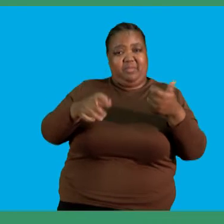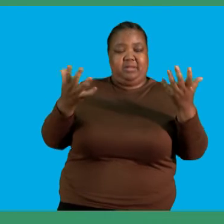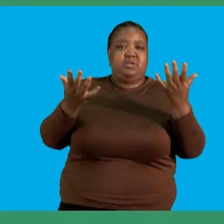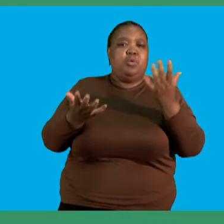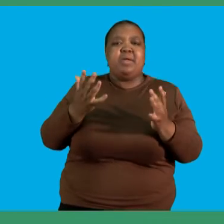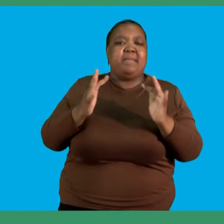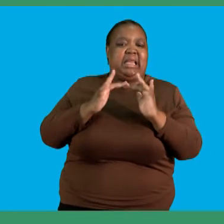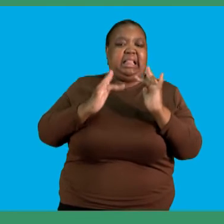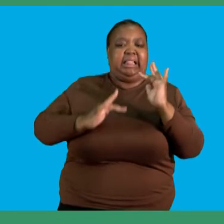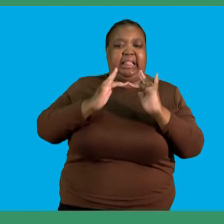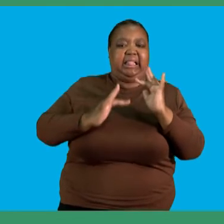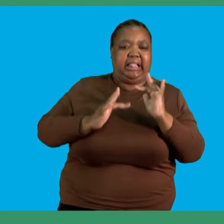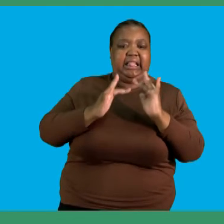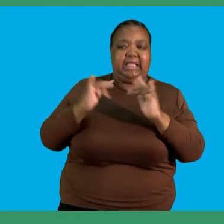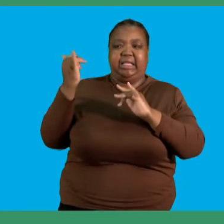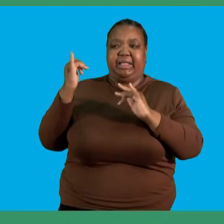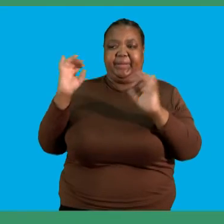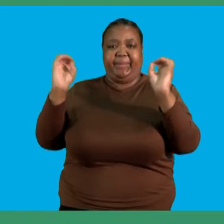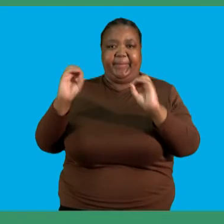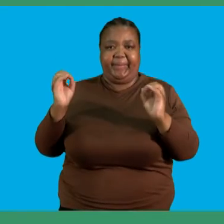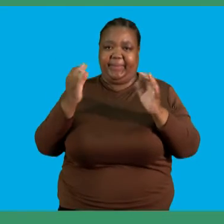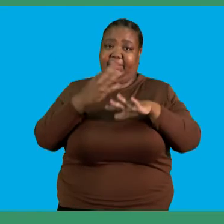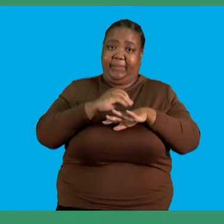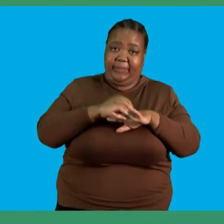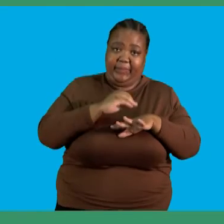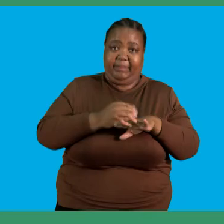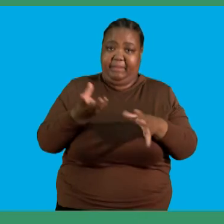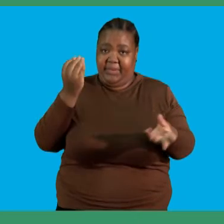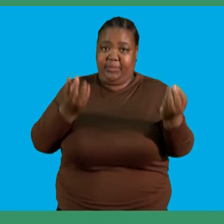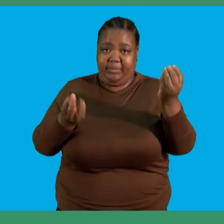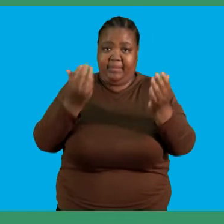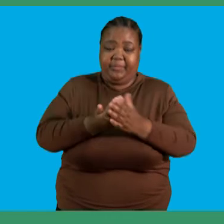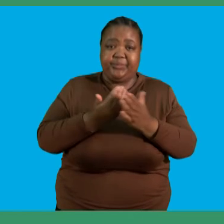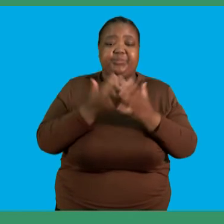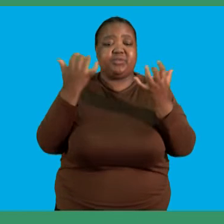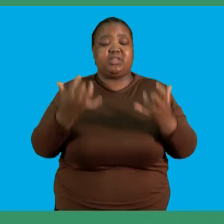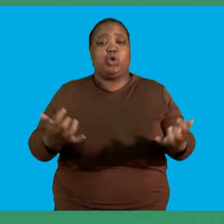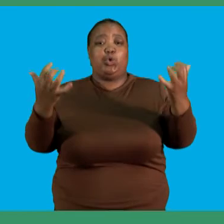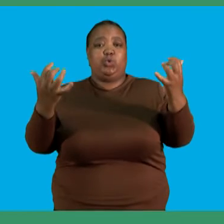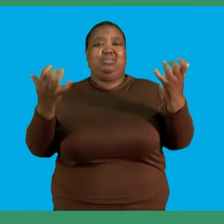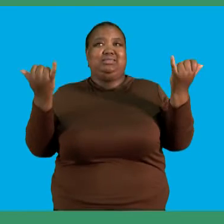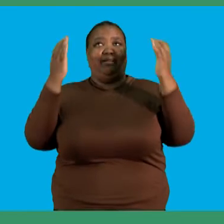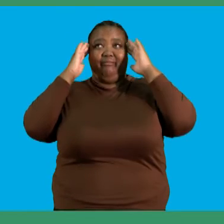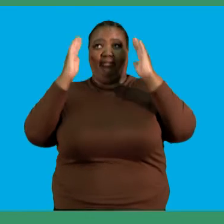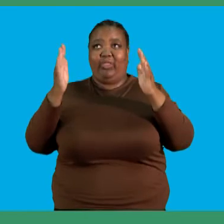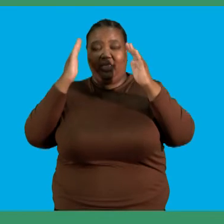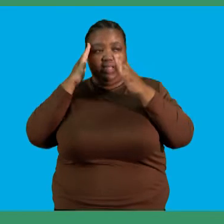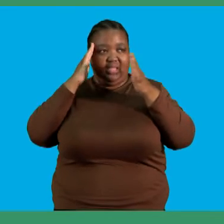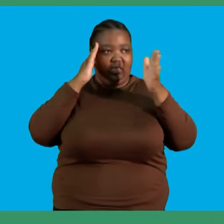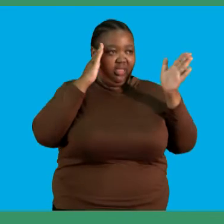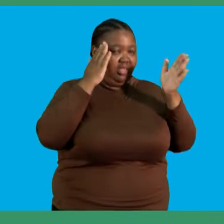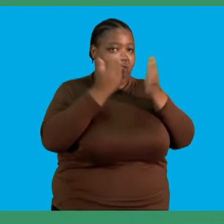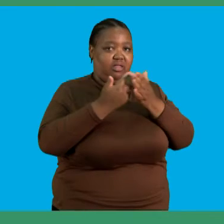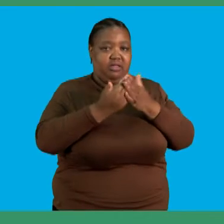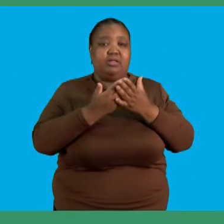ineffective. For example, loss of signal while you're using it can lead to a problem, and it can lead to your